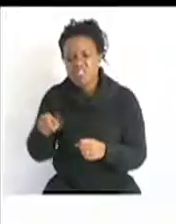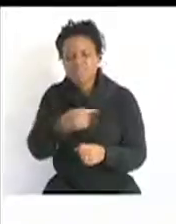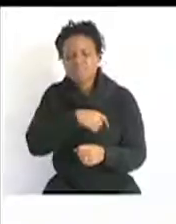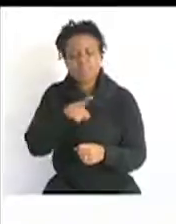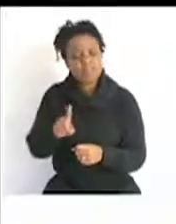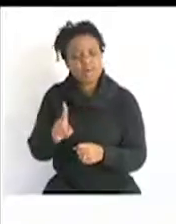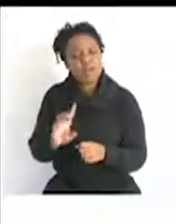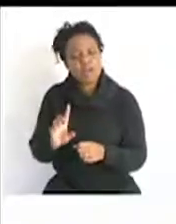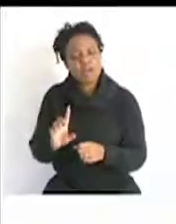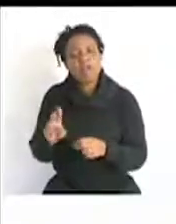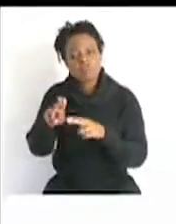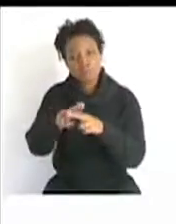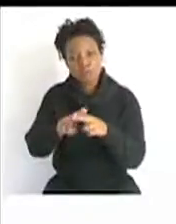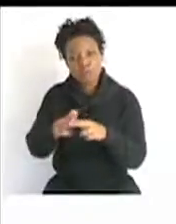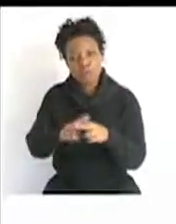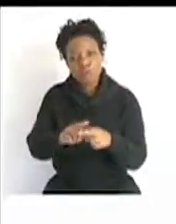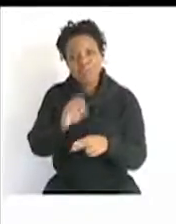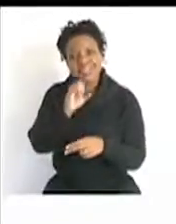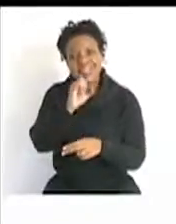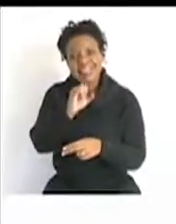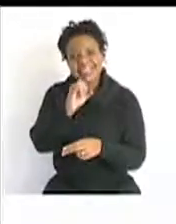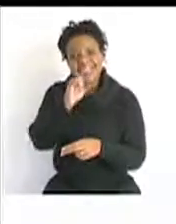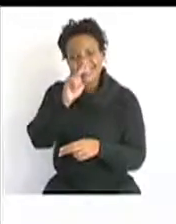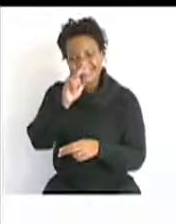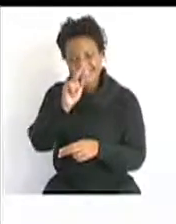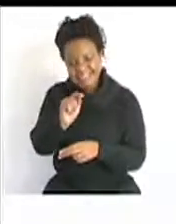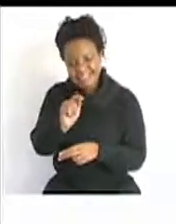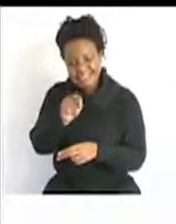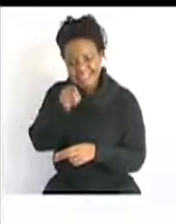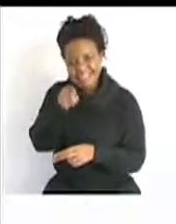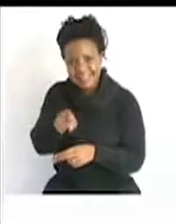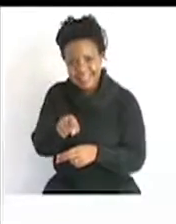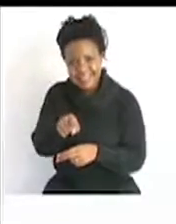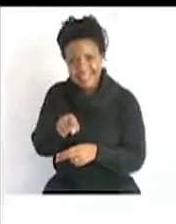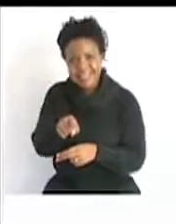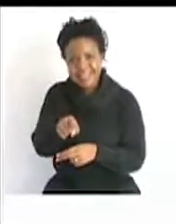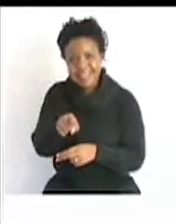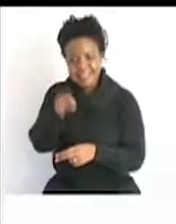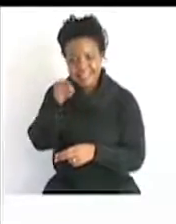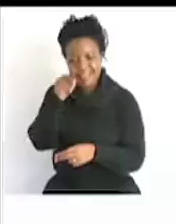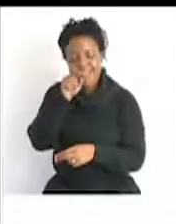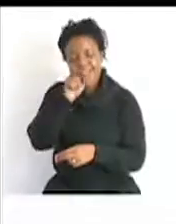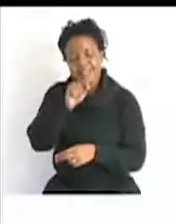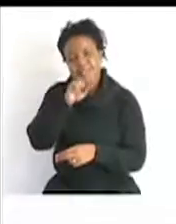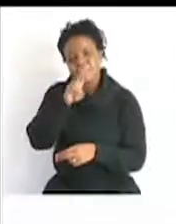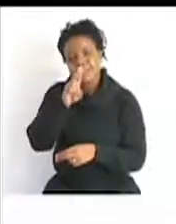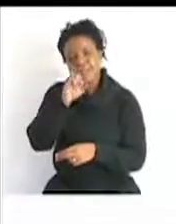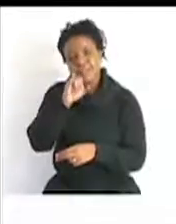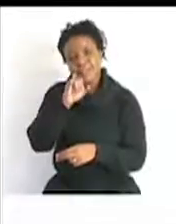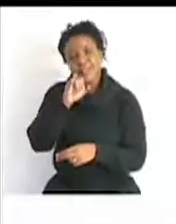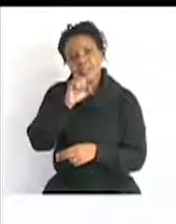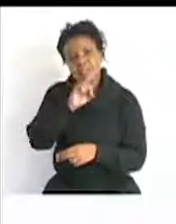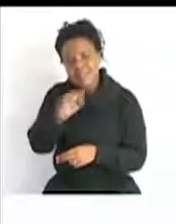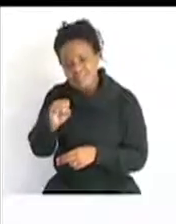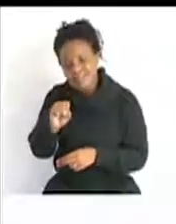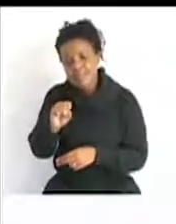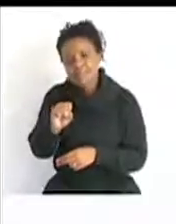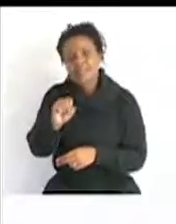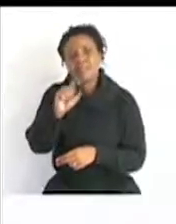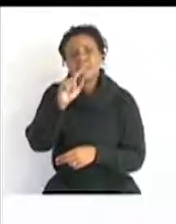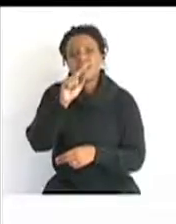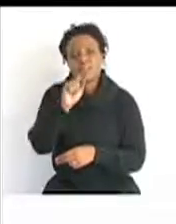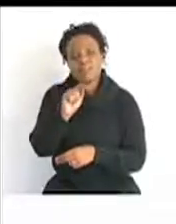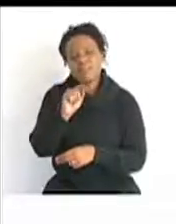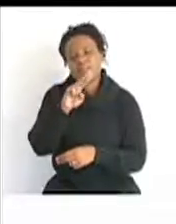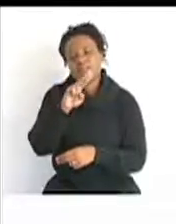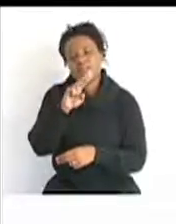it, this, and they. Moving on, we are going to move on to possessive pronoun. What